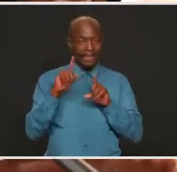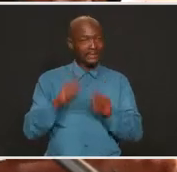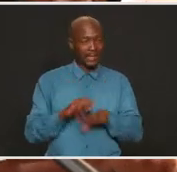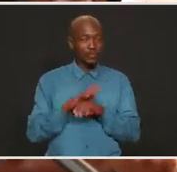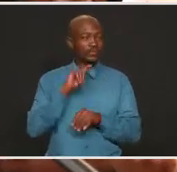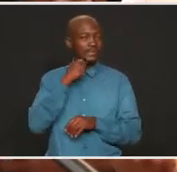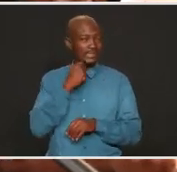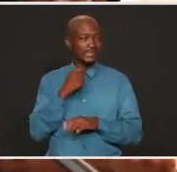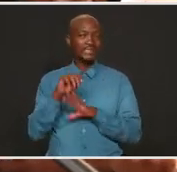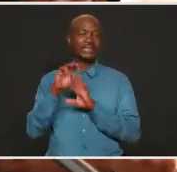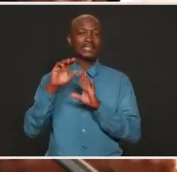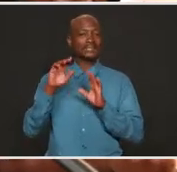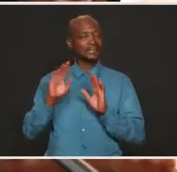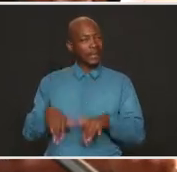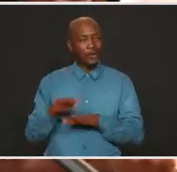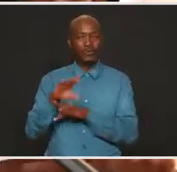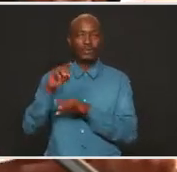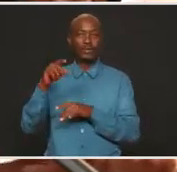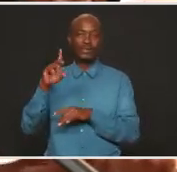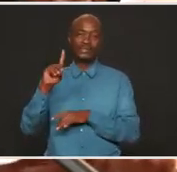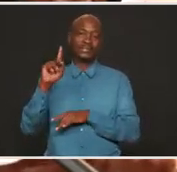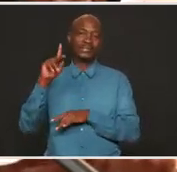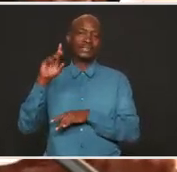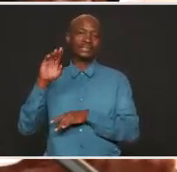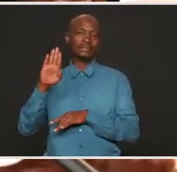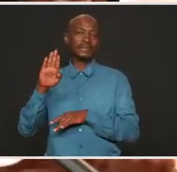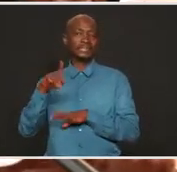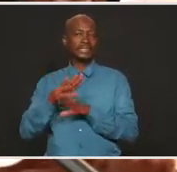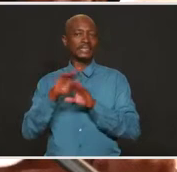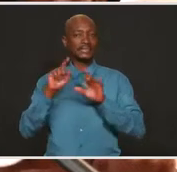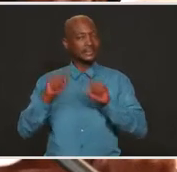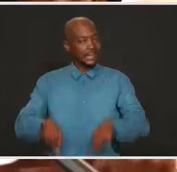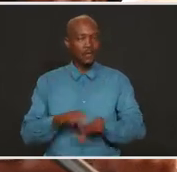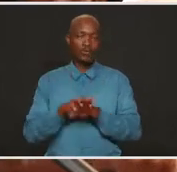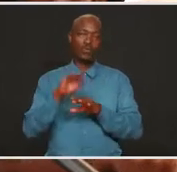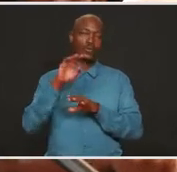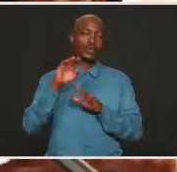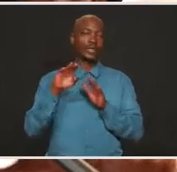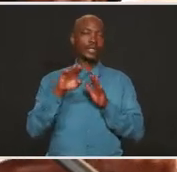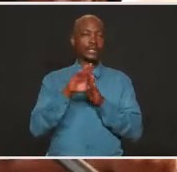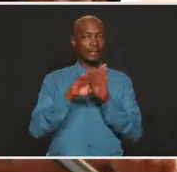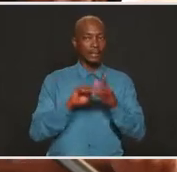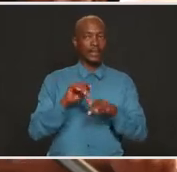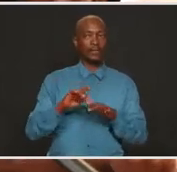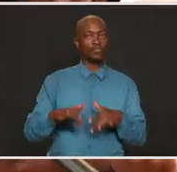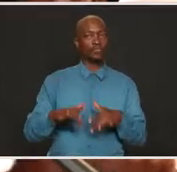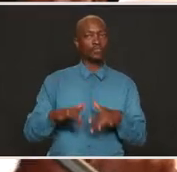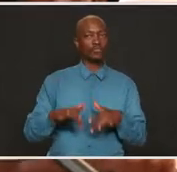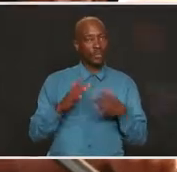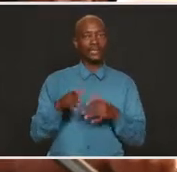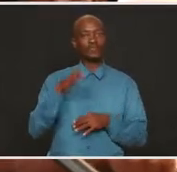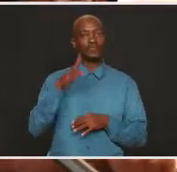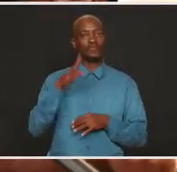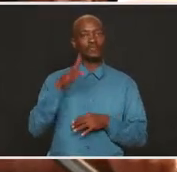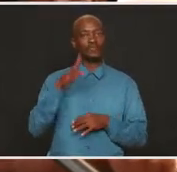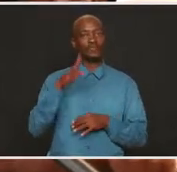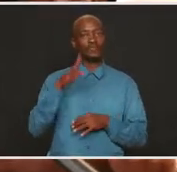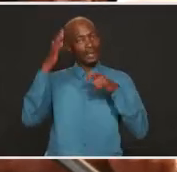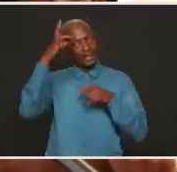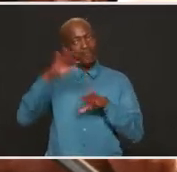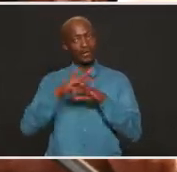with dbe taking the place of parents down with Bella Bill Long Live families Long Live Godly government